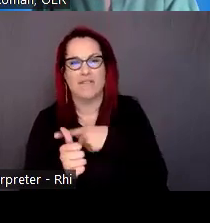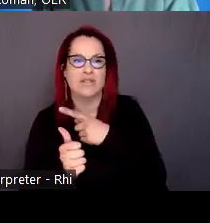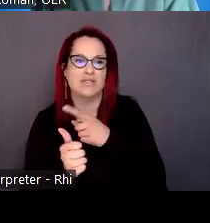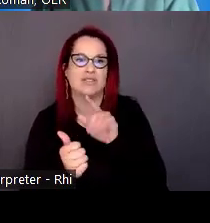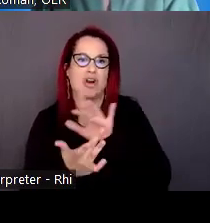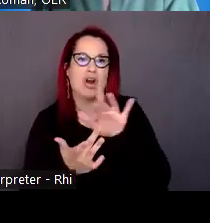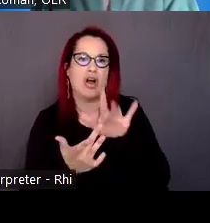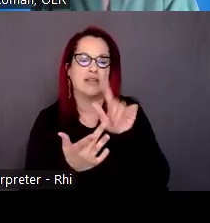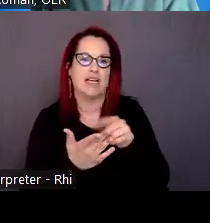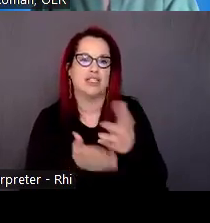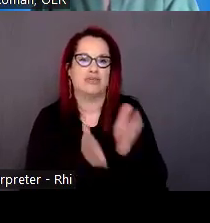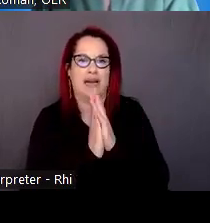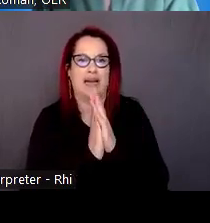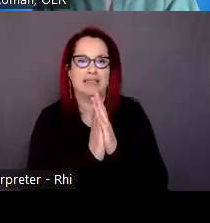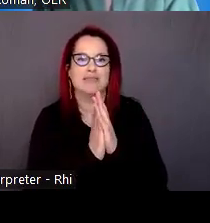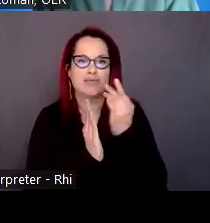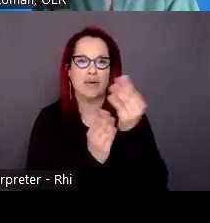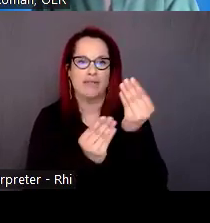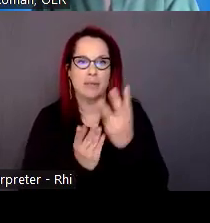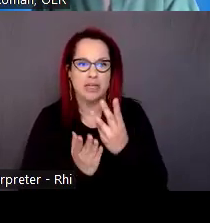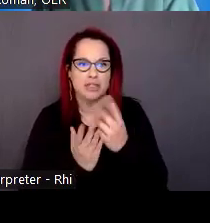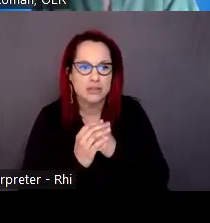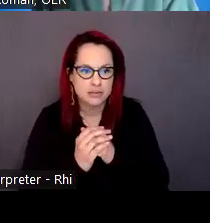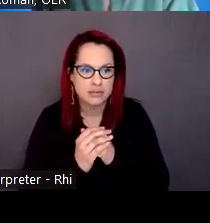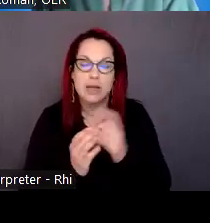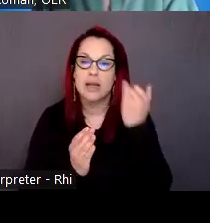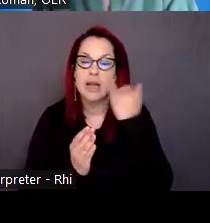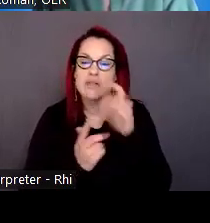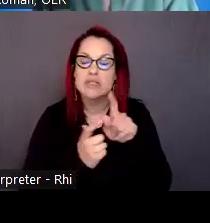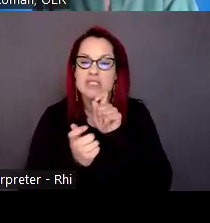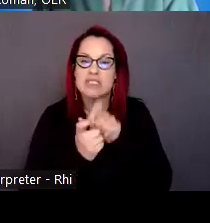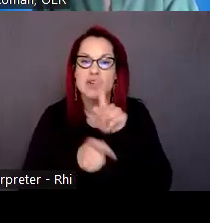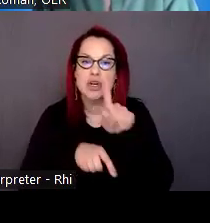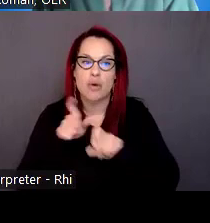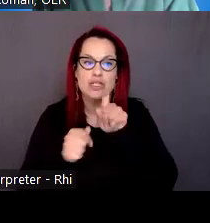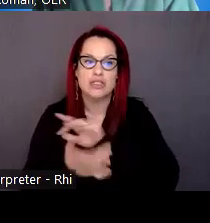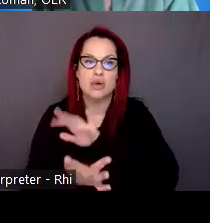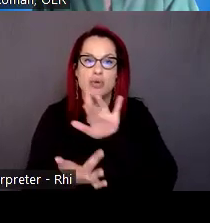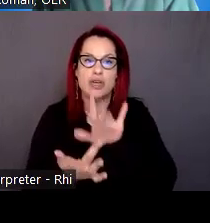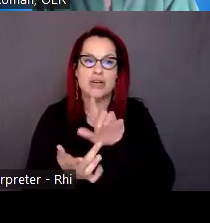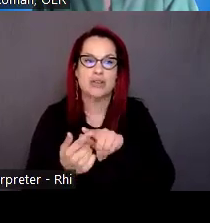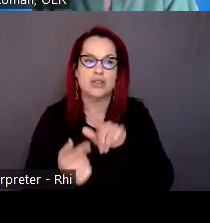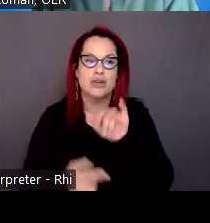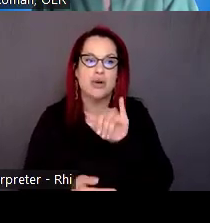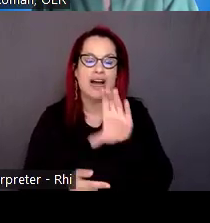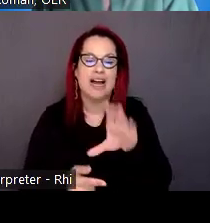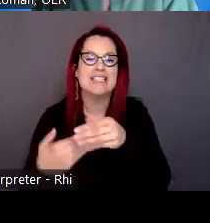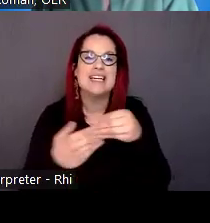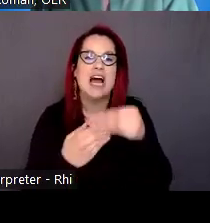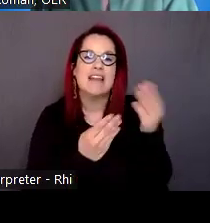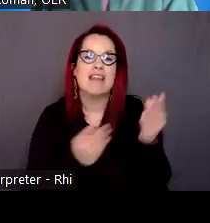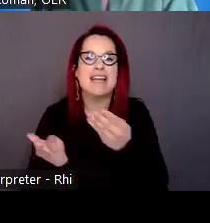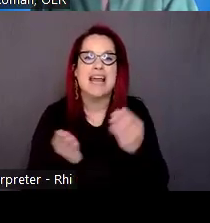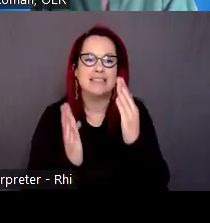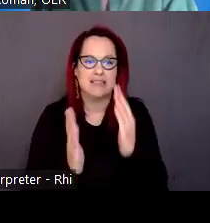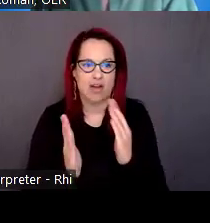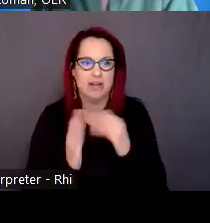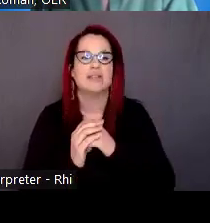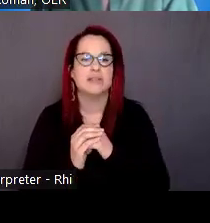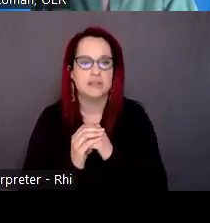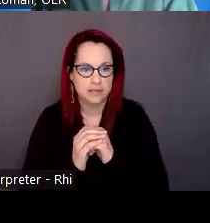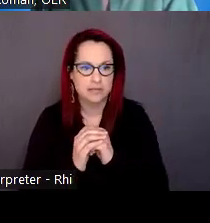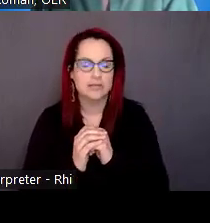information. If you have specific questions, you should reach out to your IC guide liaison. And